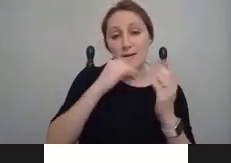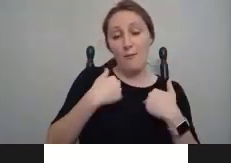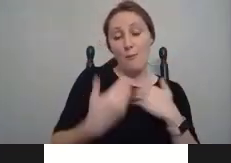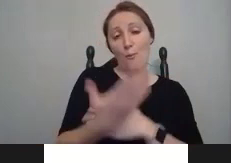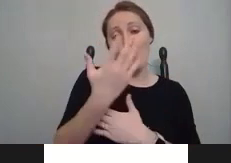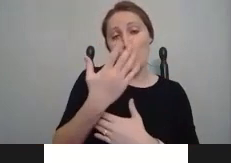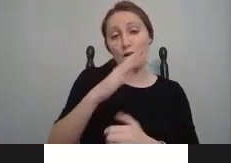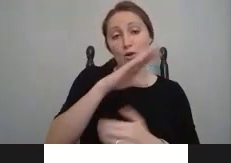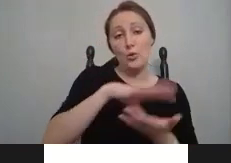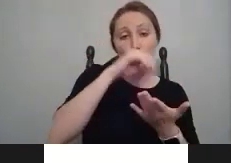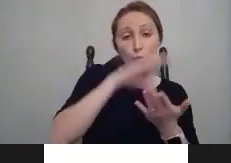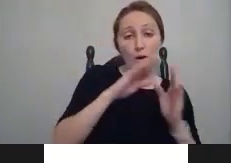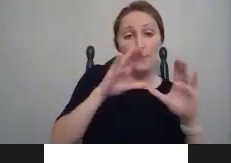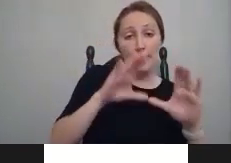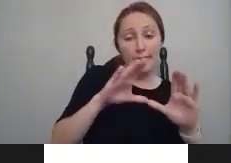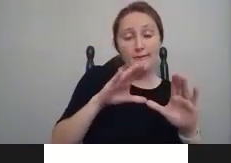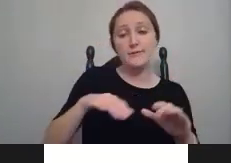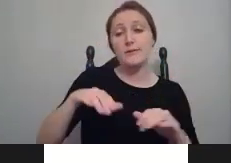having afternoon blocks.